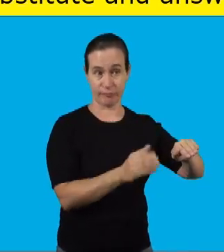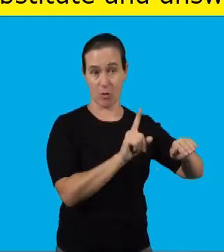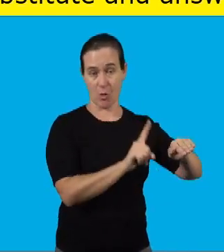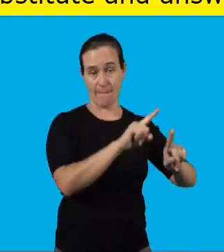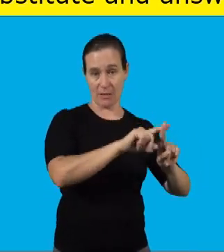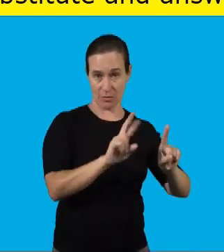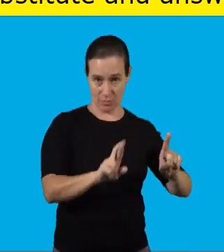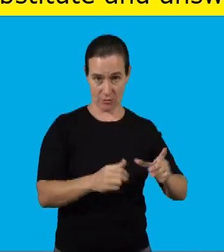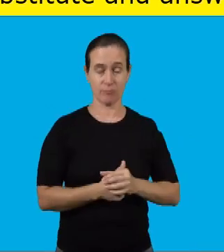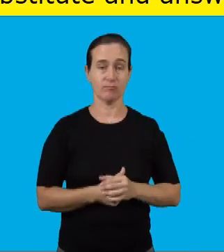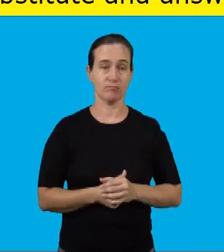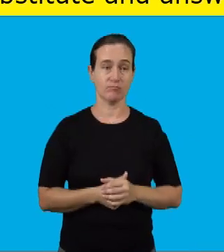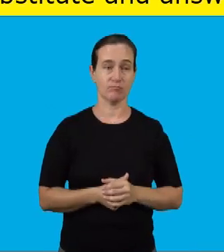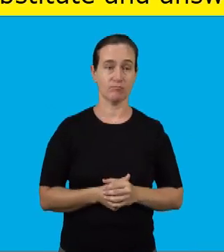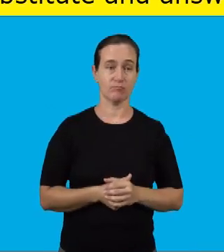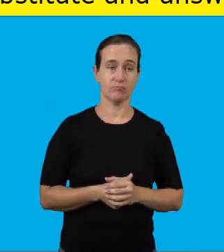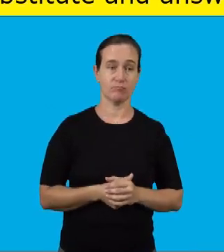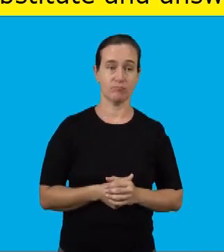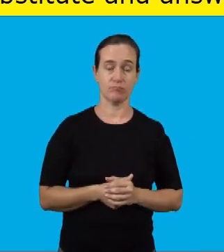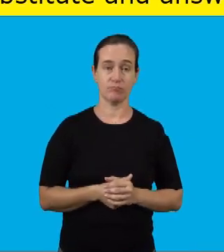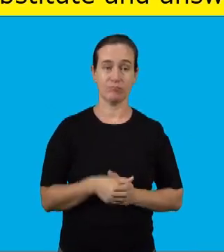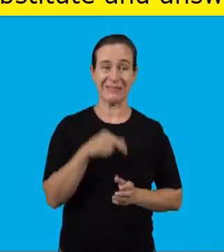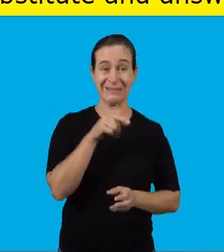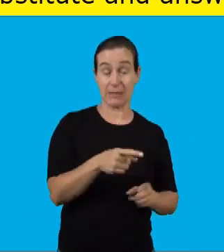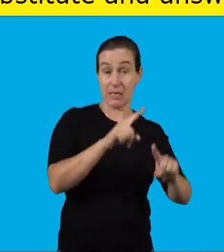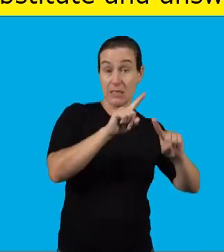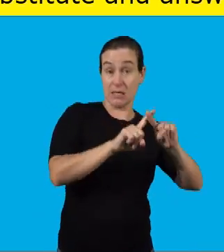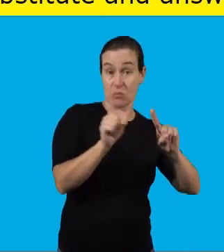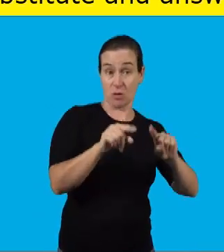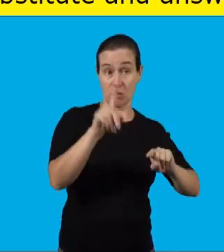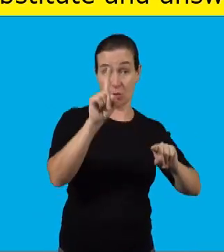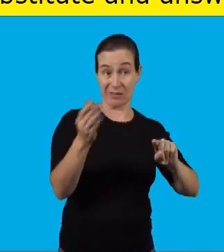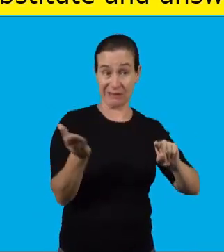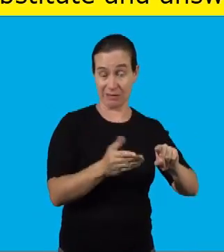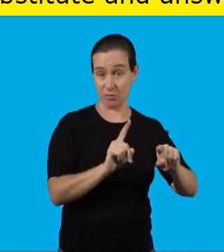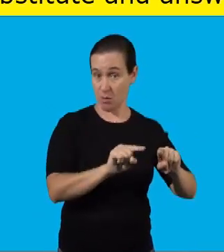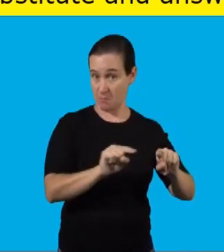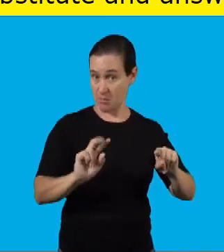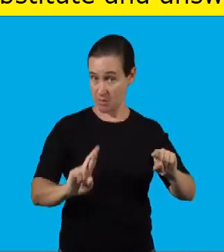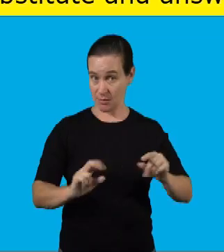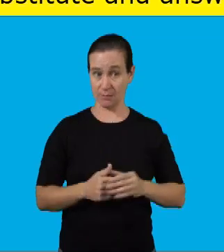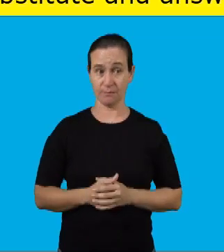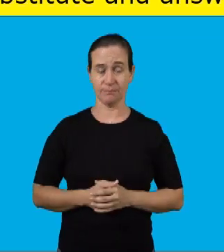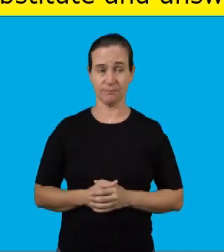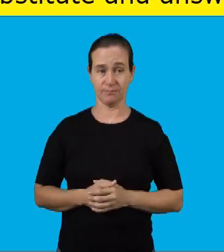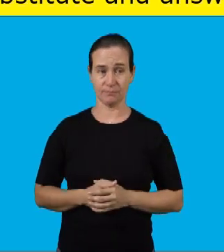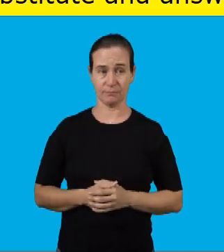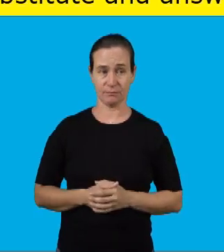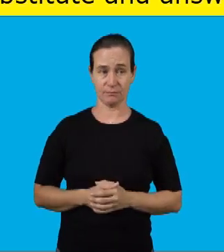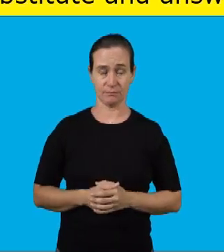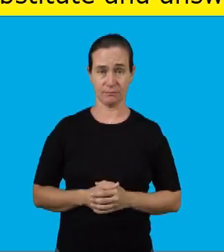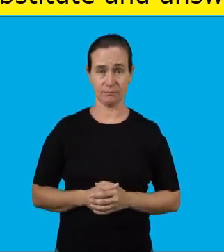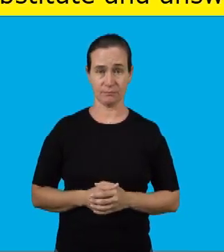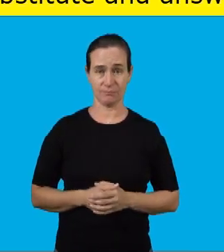1 plus r, and that is multiplied by 1 divided by 1 minus